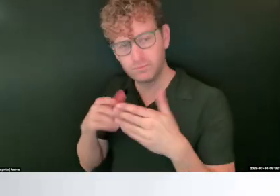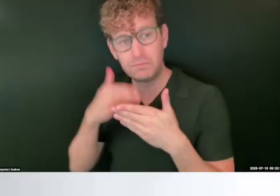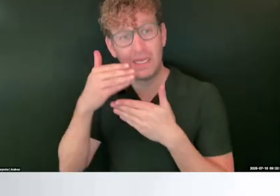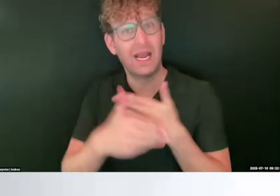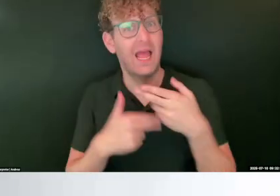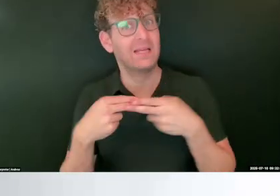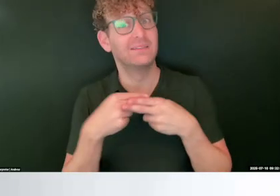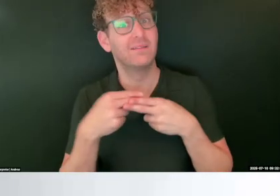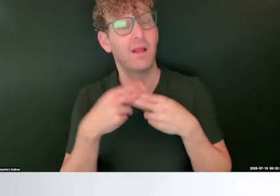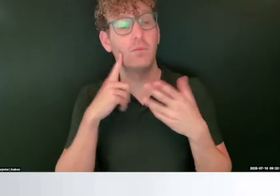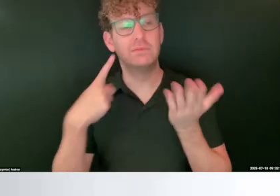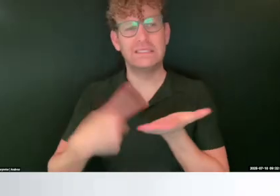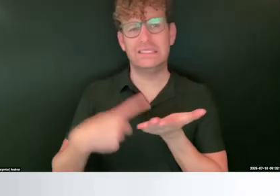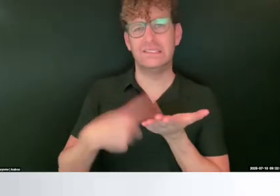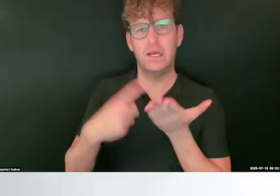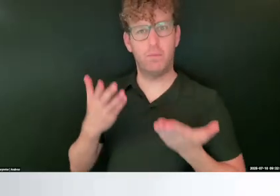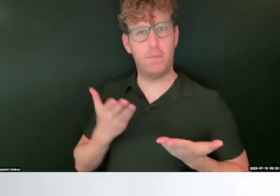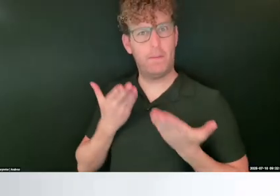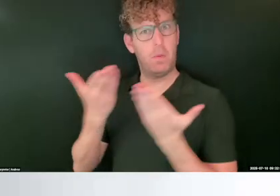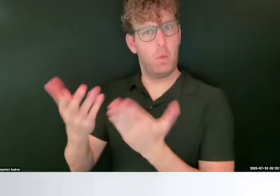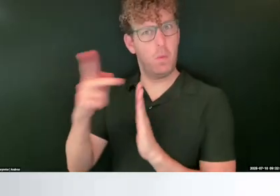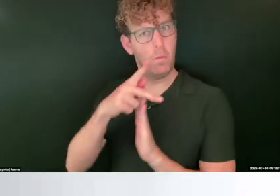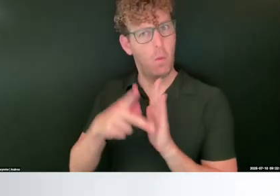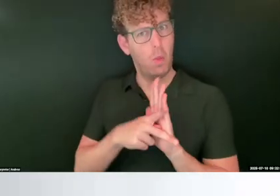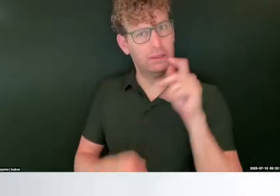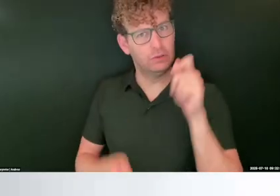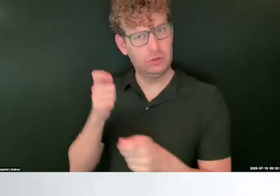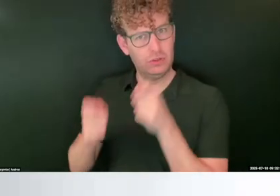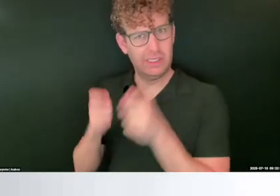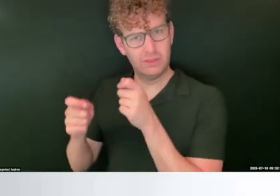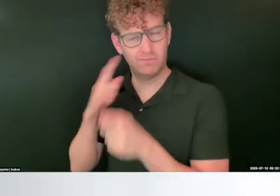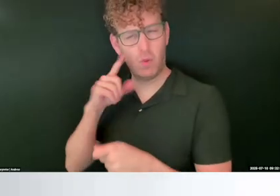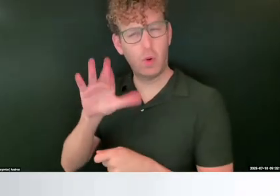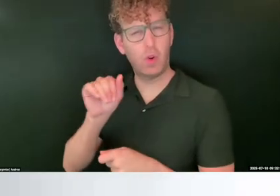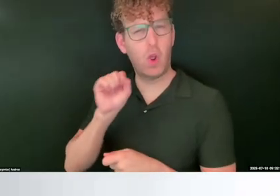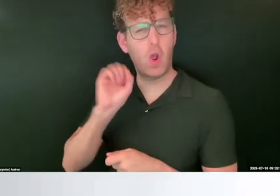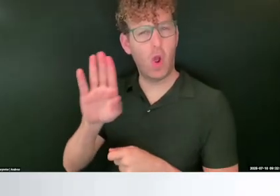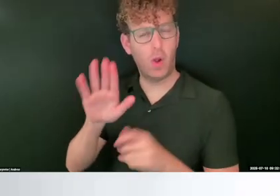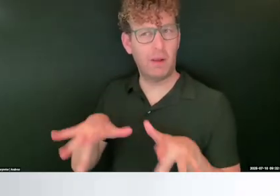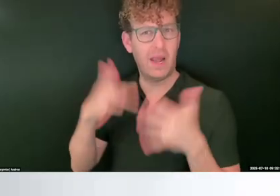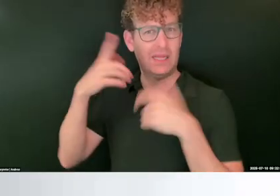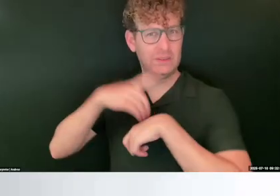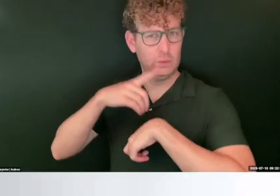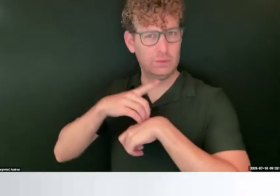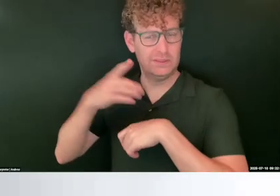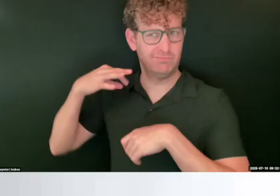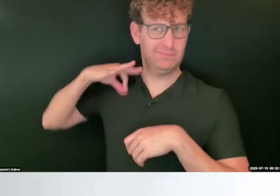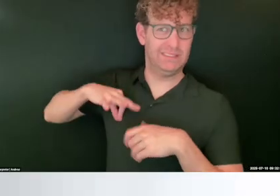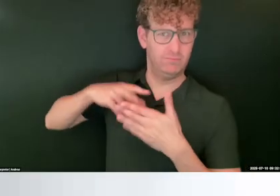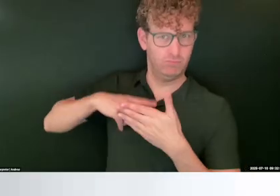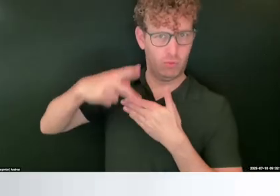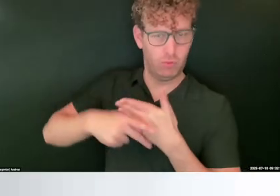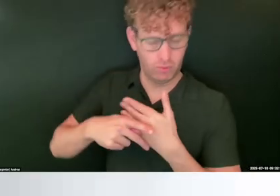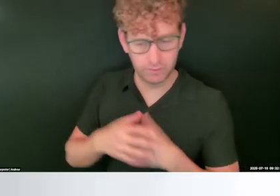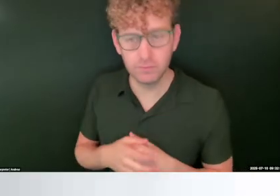Okay, so at this time, we will discuss proposed policy changes for CARB's light-duty incentive programs. The discussion will